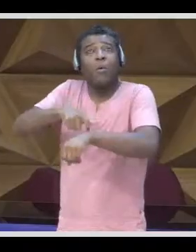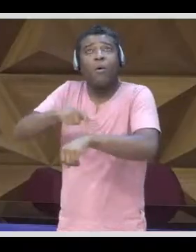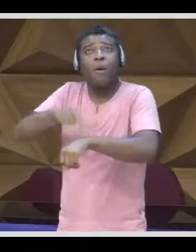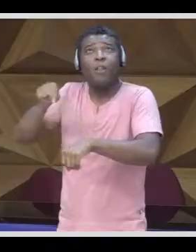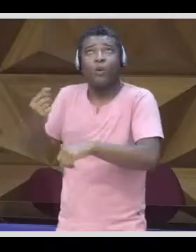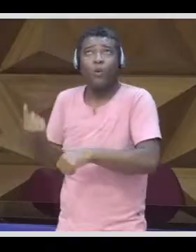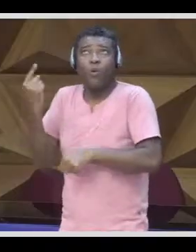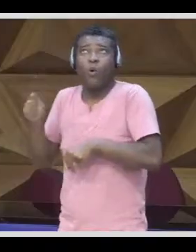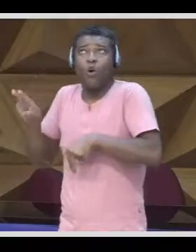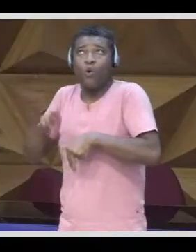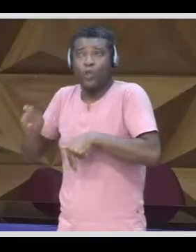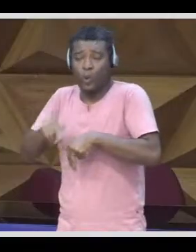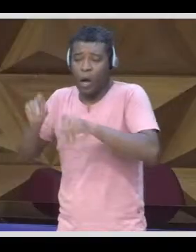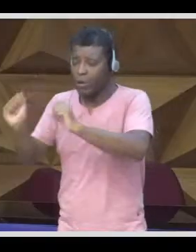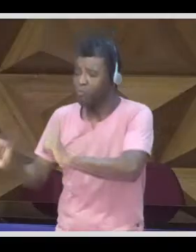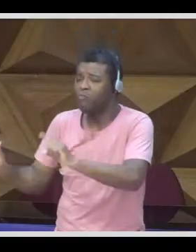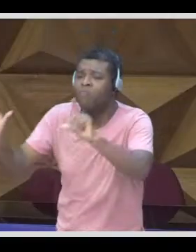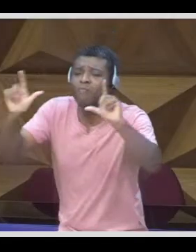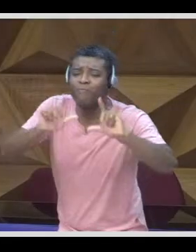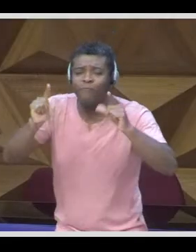to infer his